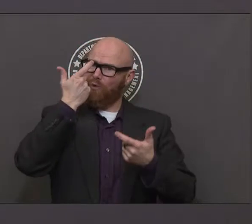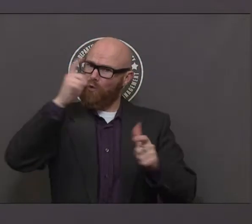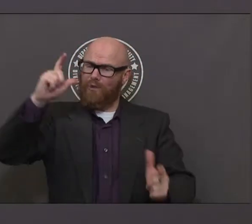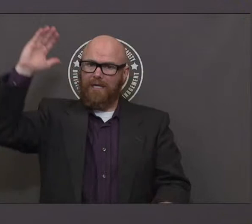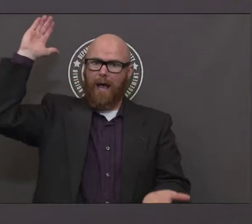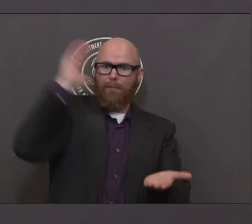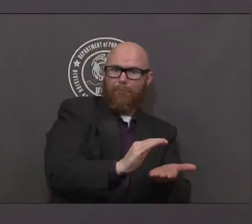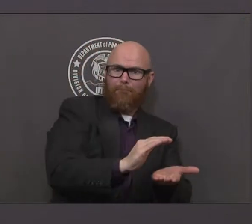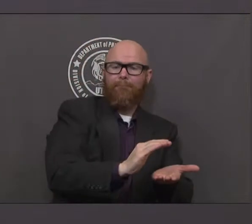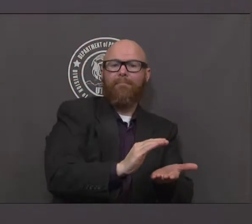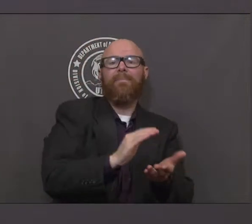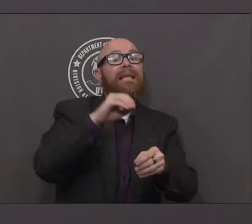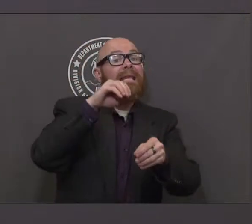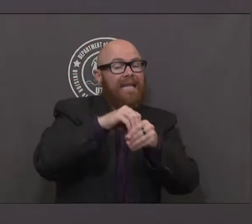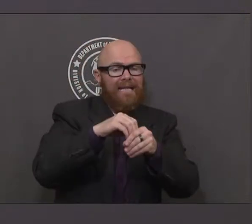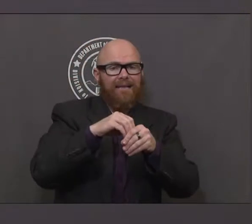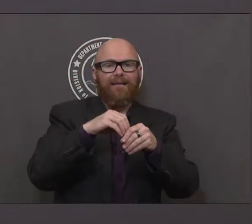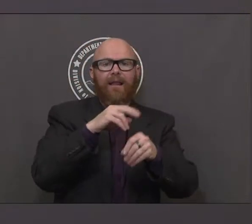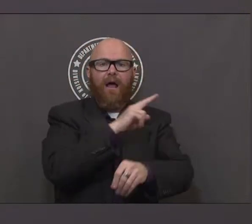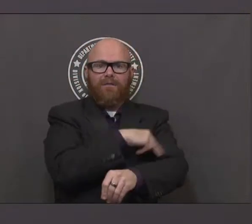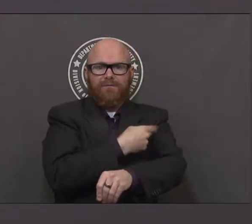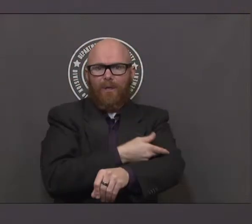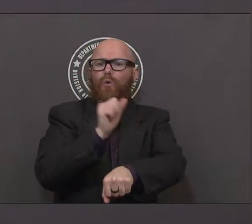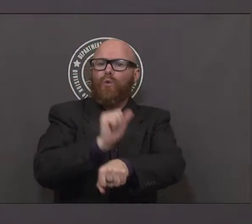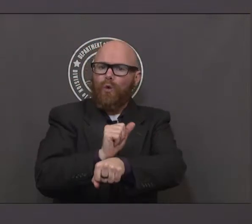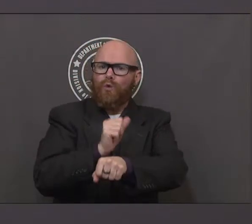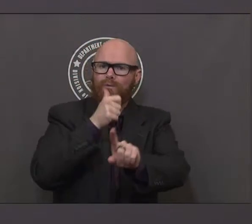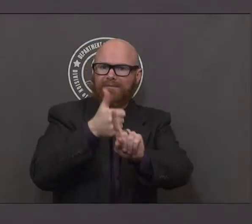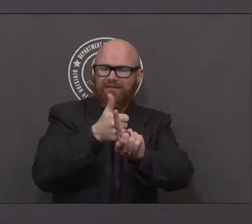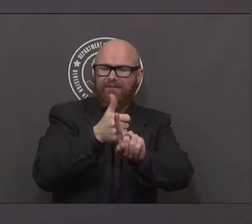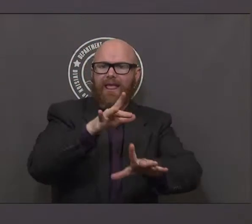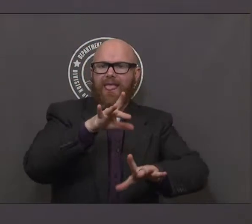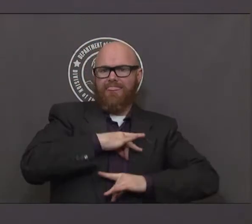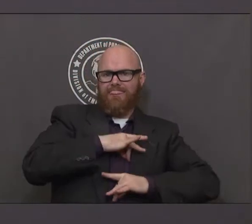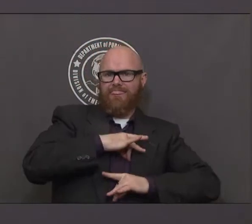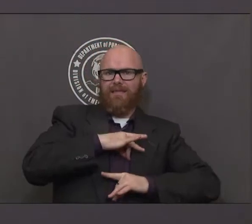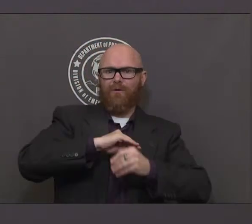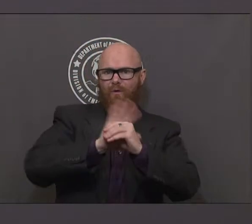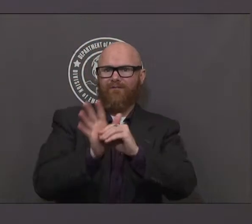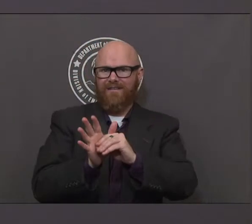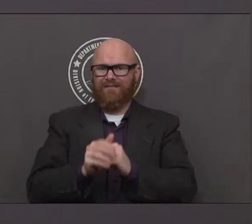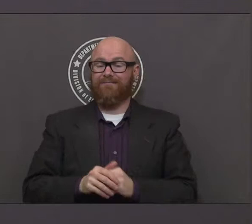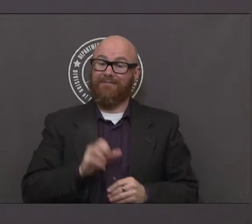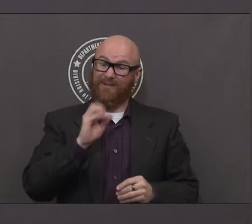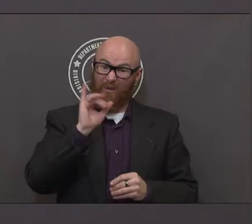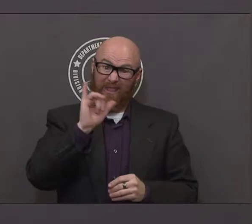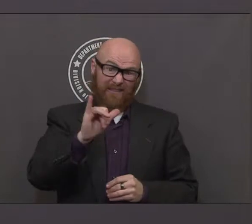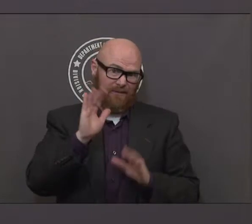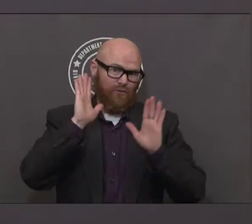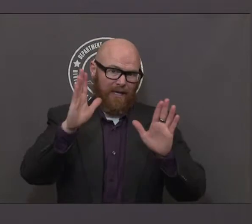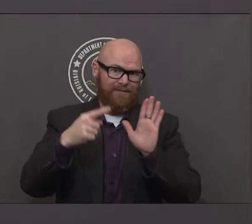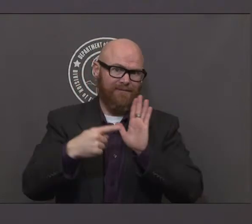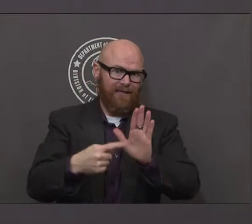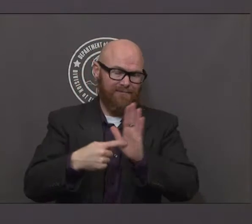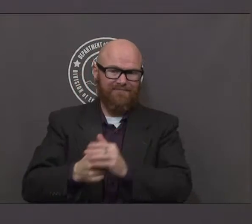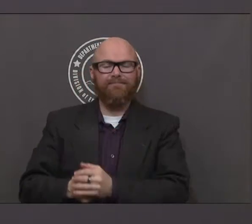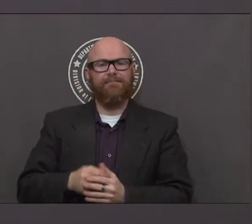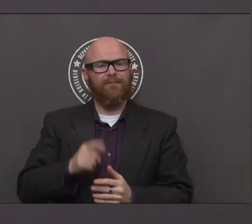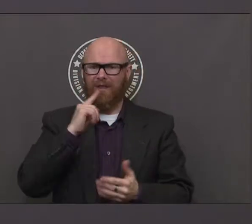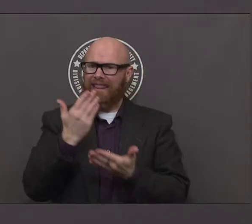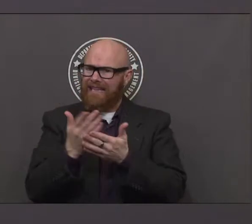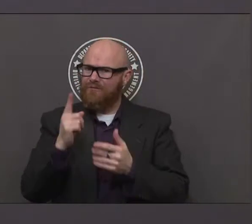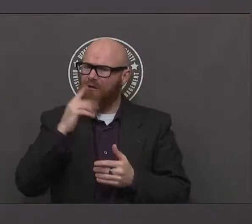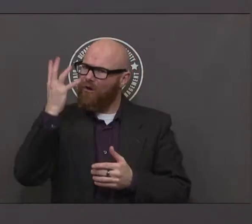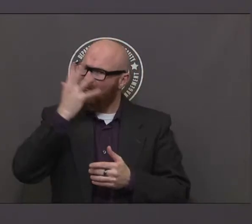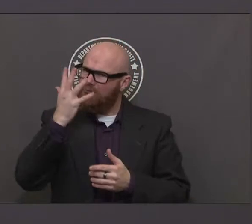due to COVID. This is likely in part due to the vaccine, but also due to a decrease in cases in our communities as well. So things are looking